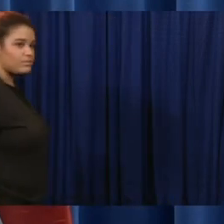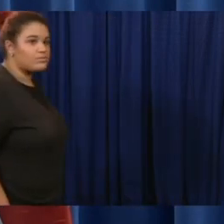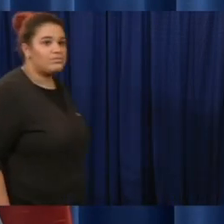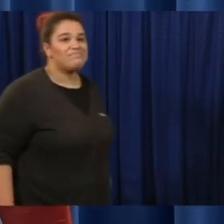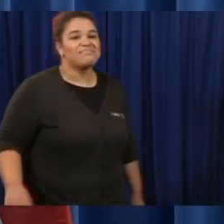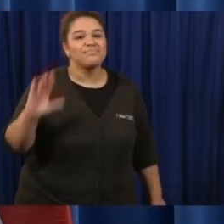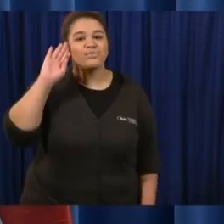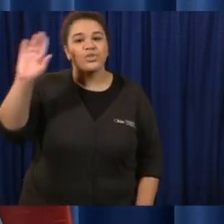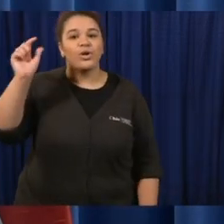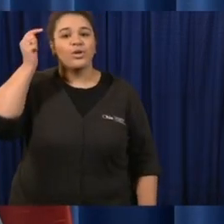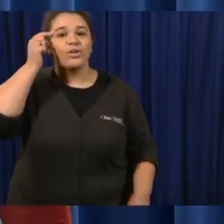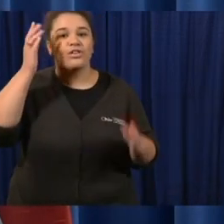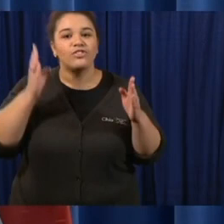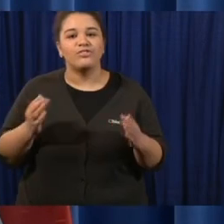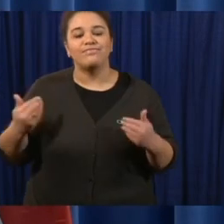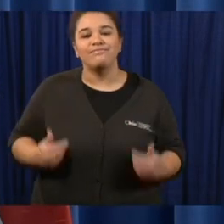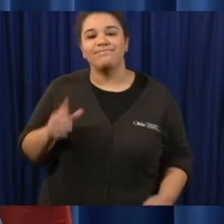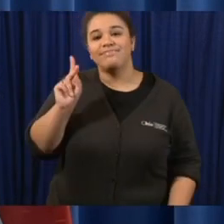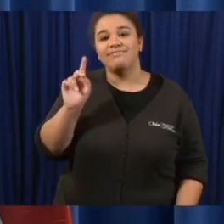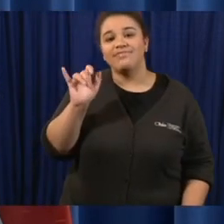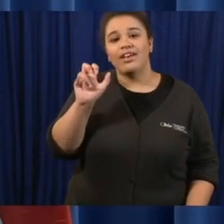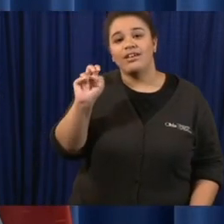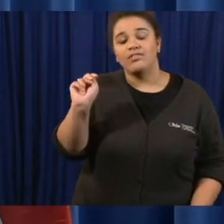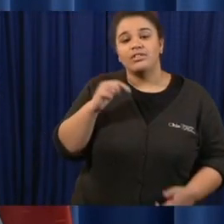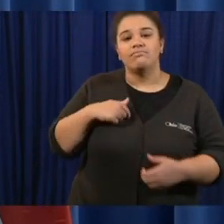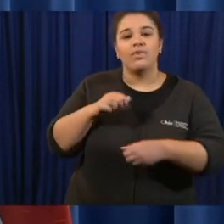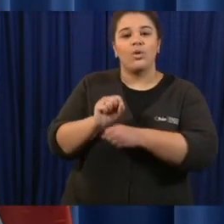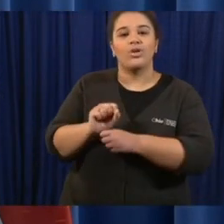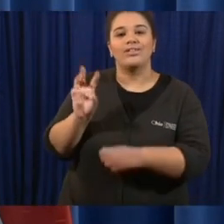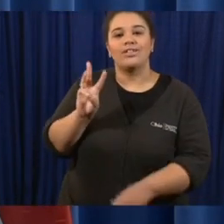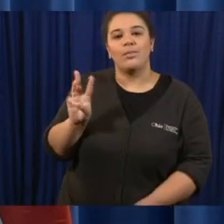Hello, Governor. Kevin Landers with WBNS 10 TV.